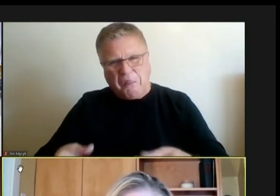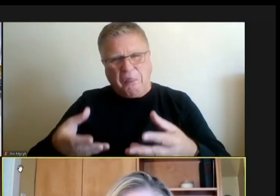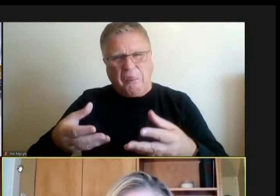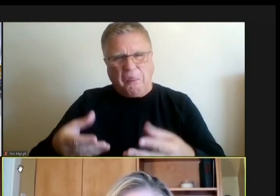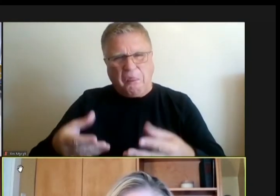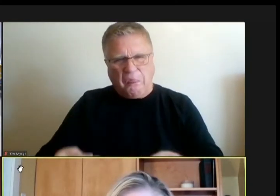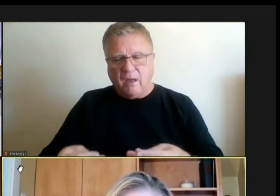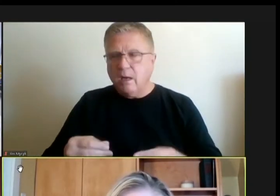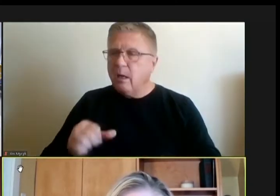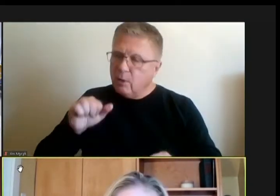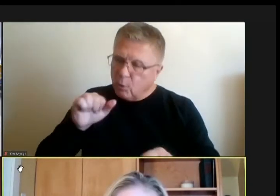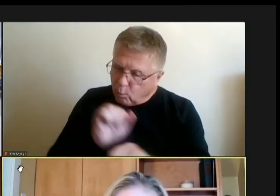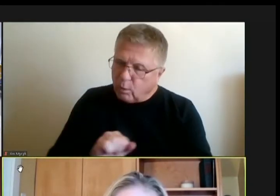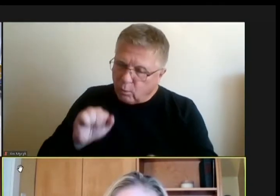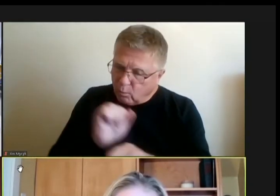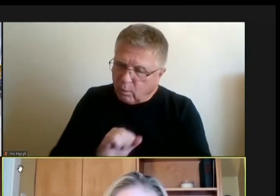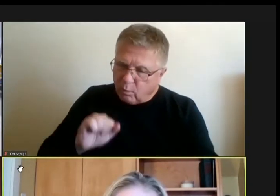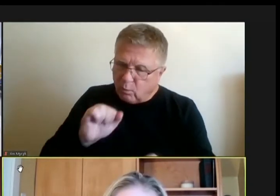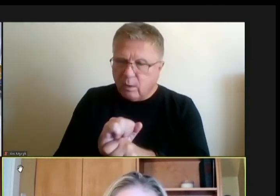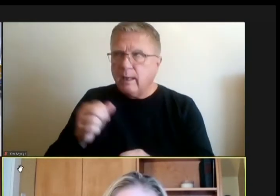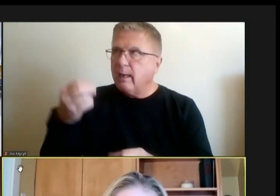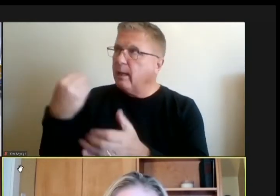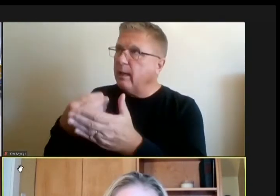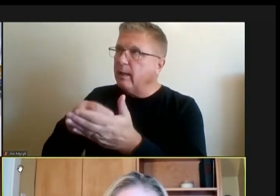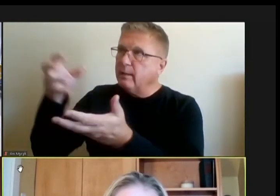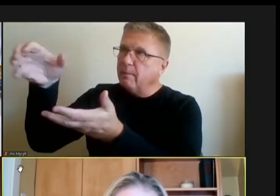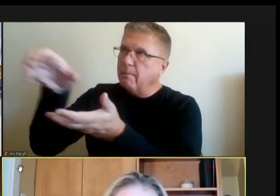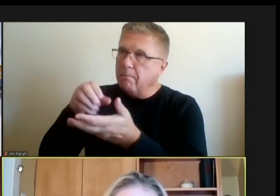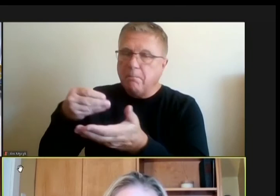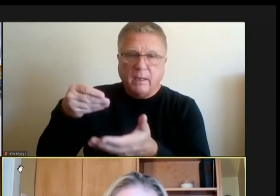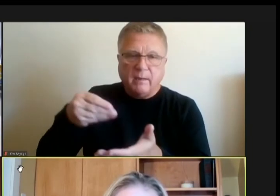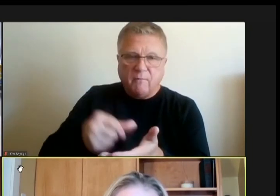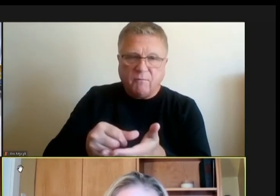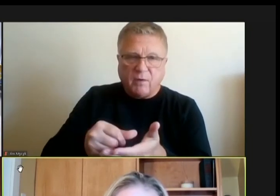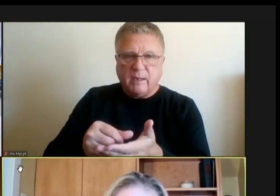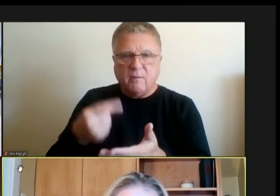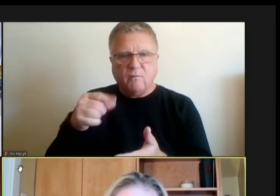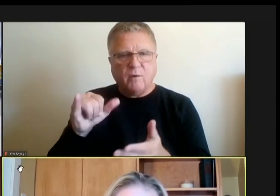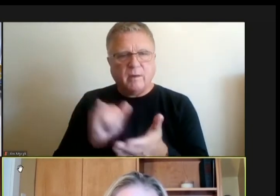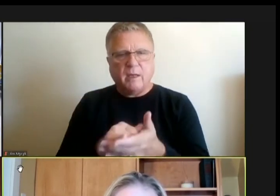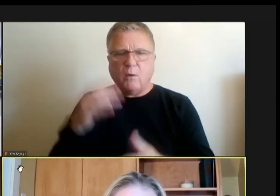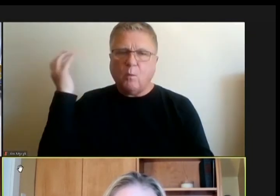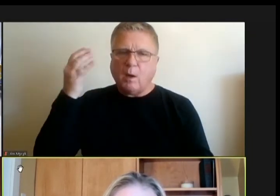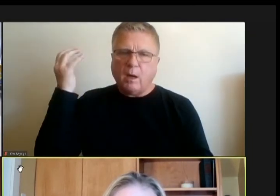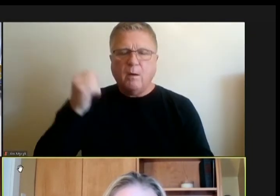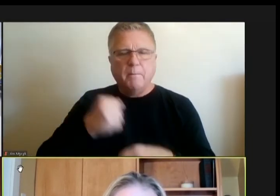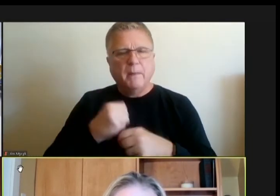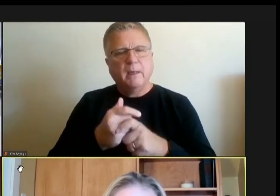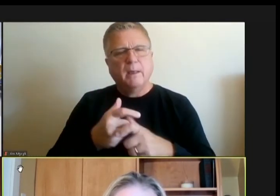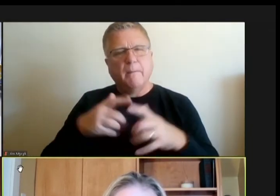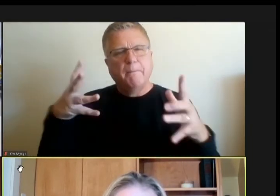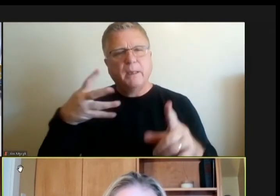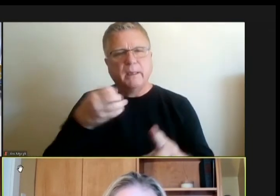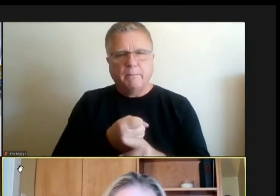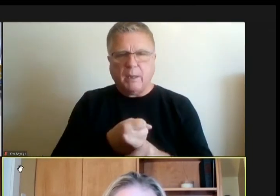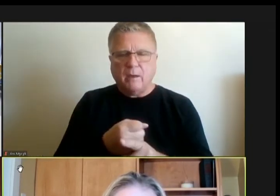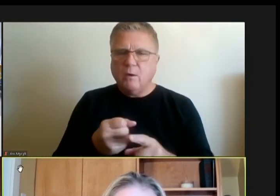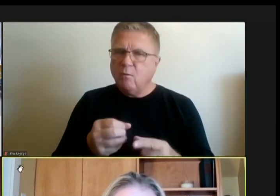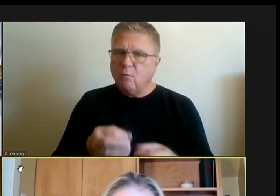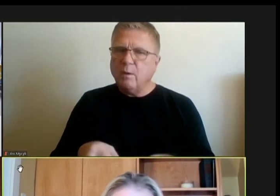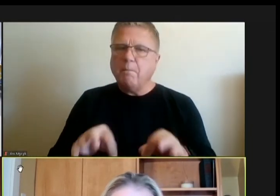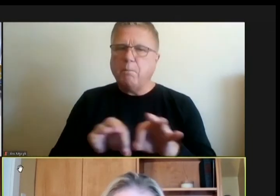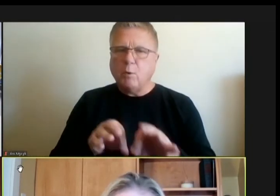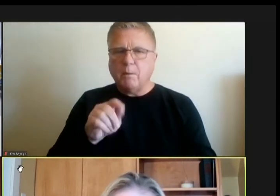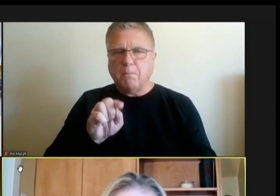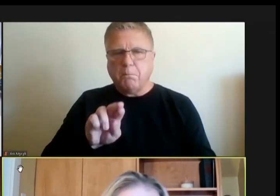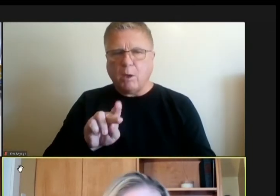was put into that and the funding that was put into that is really making a big impact for a critical pocket park in our district in Squirrel Hill.